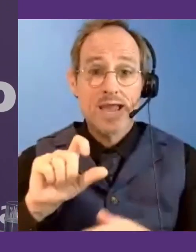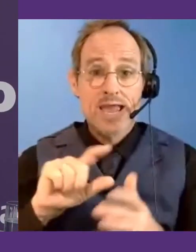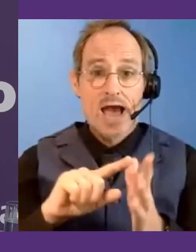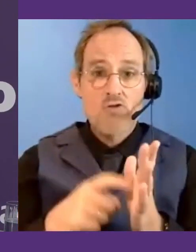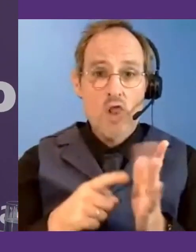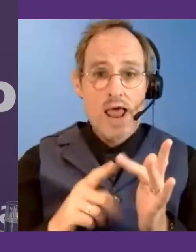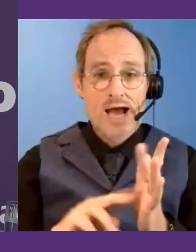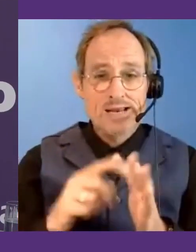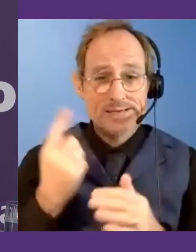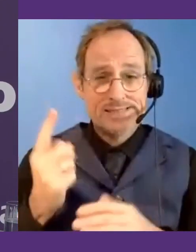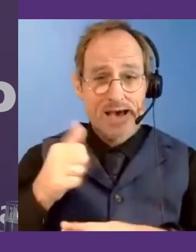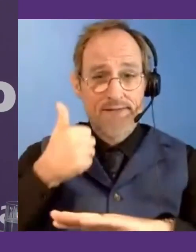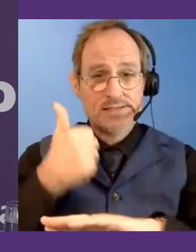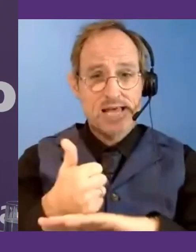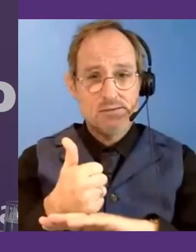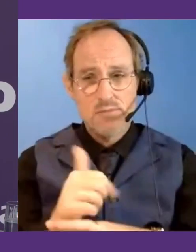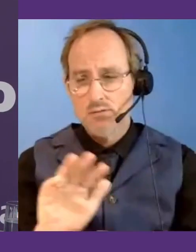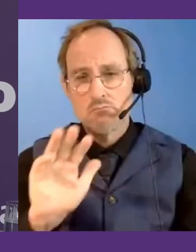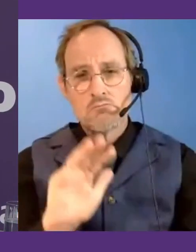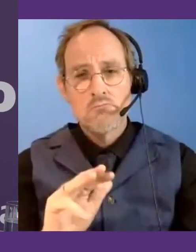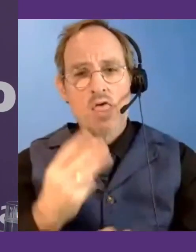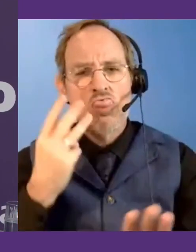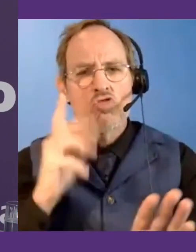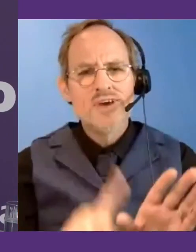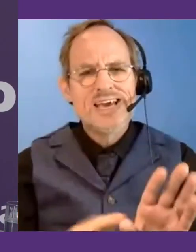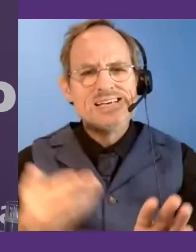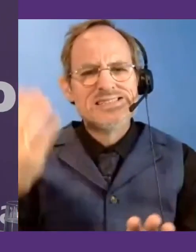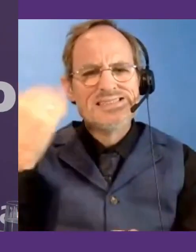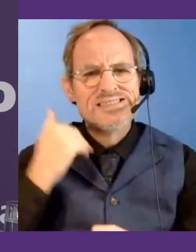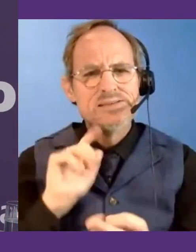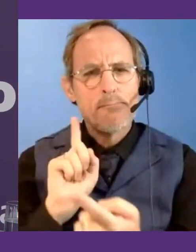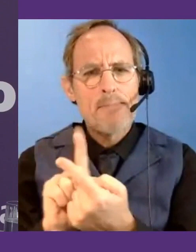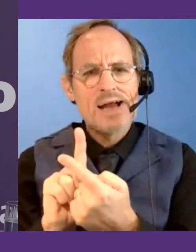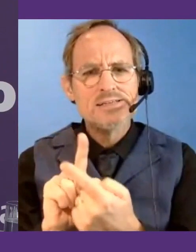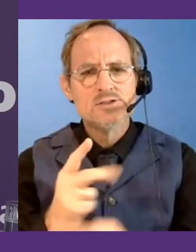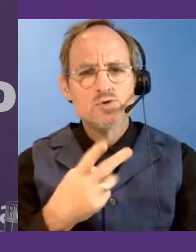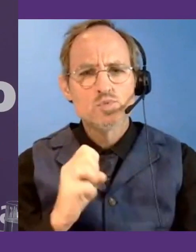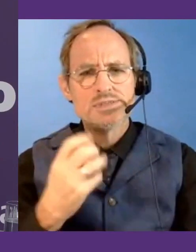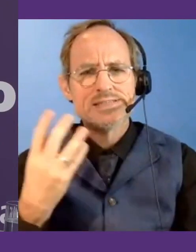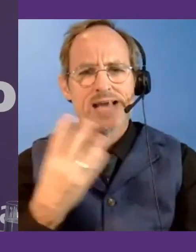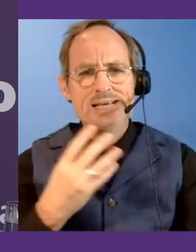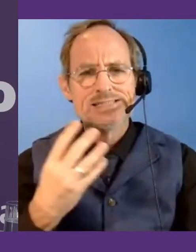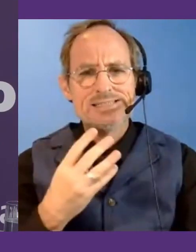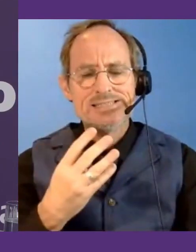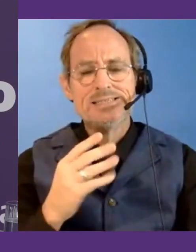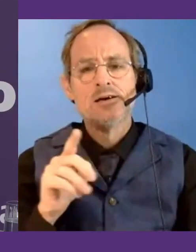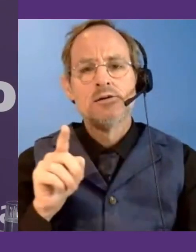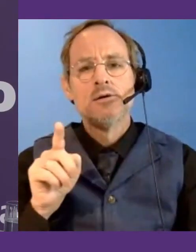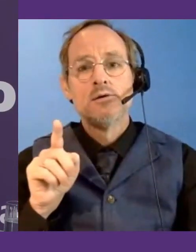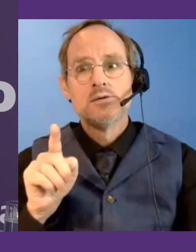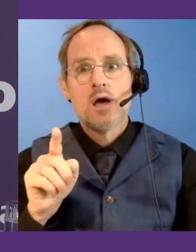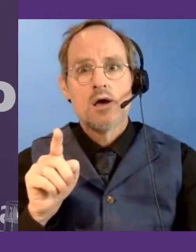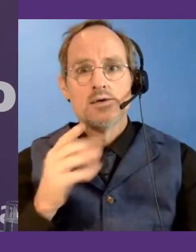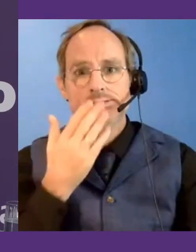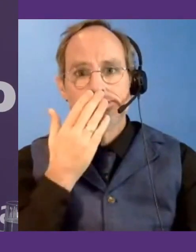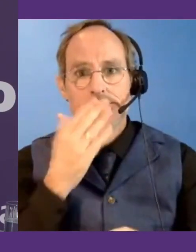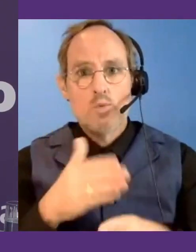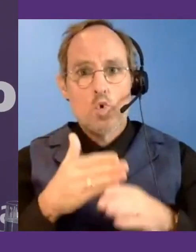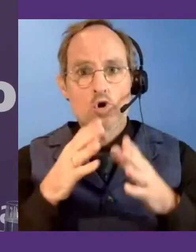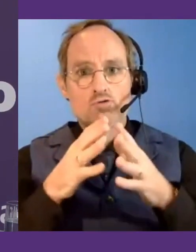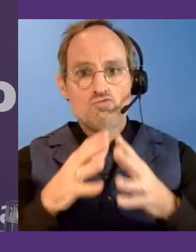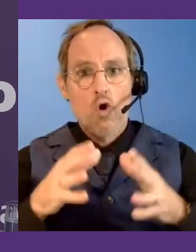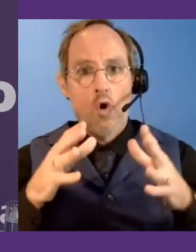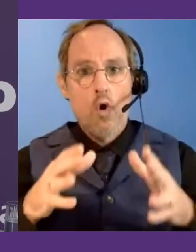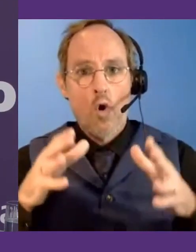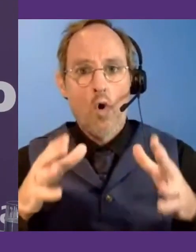we were first met in 2019, that the Valuable 500 has grown enormously and really hitting a